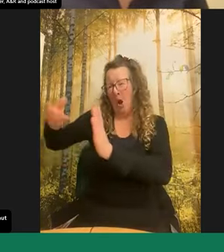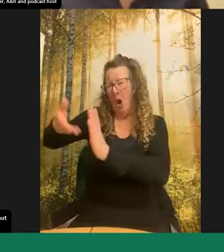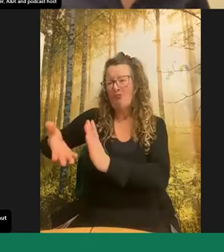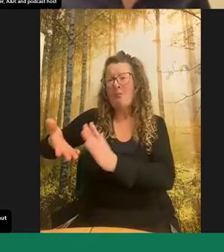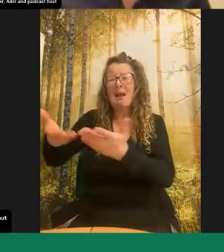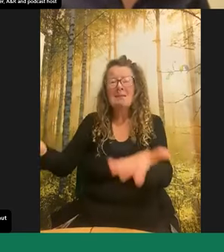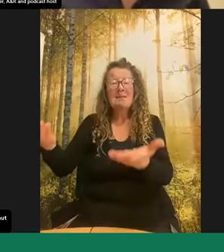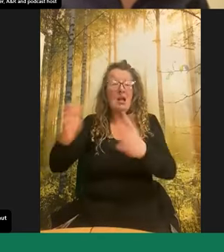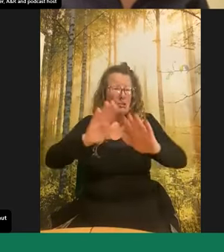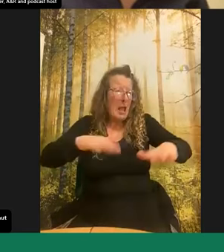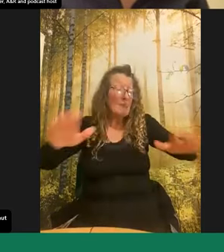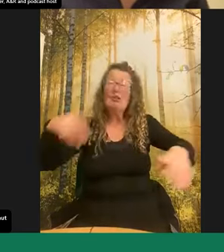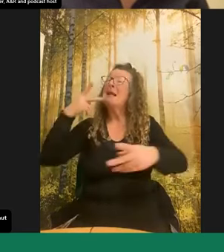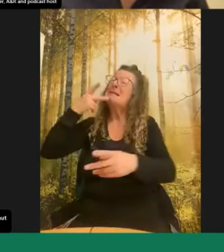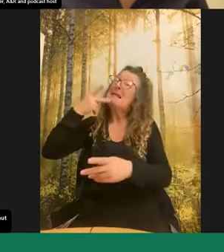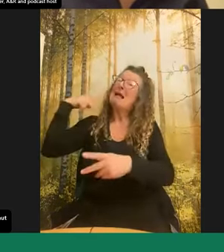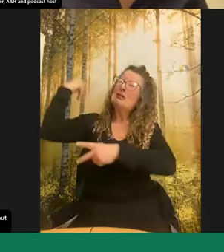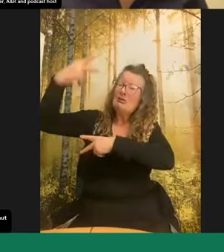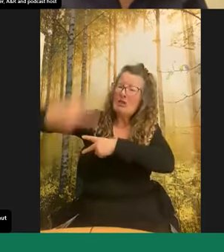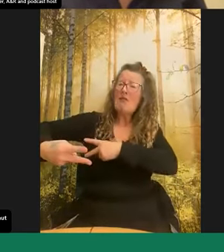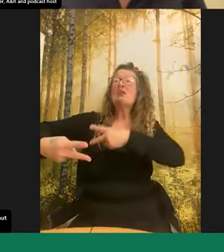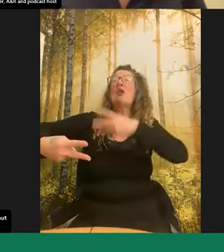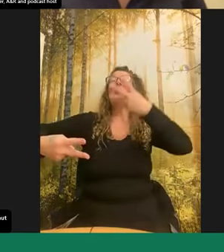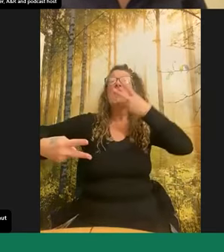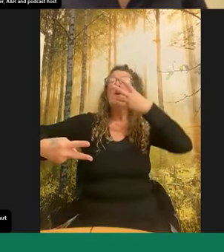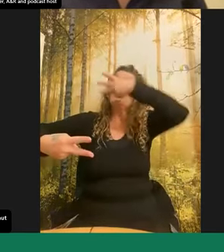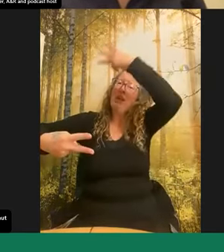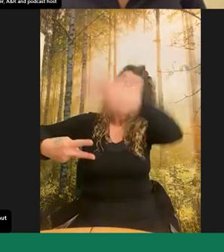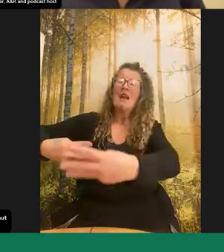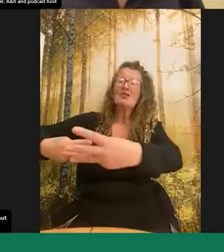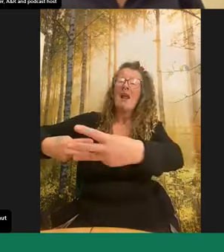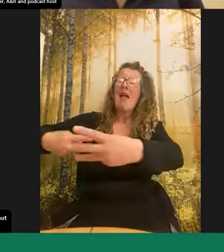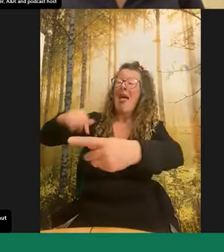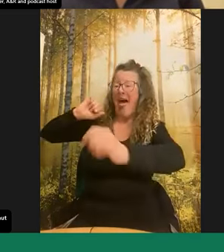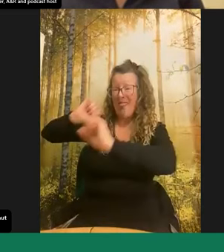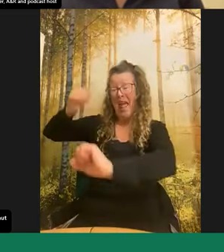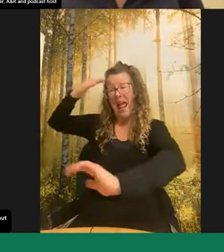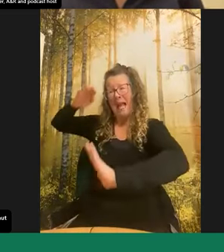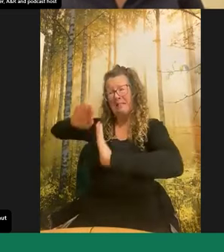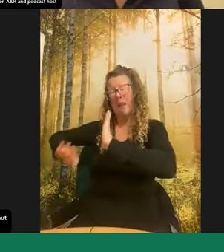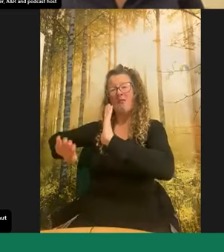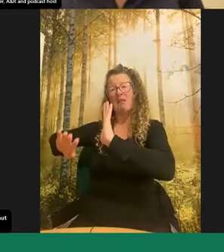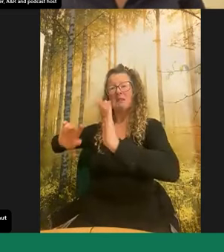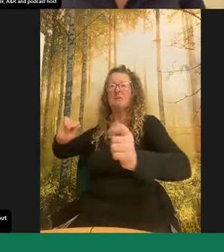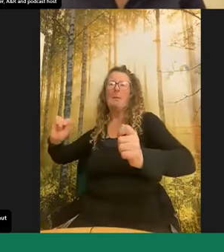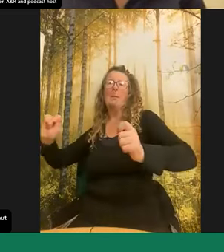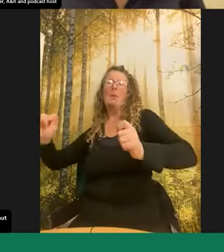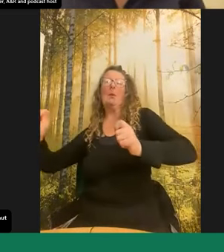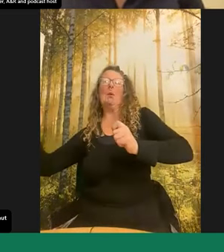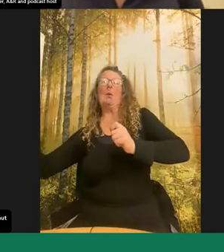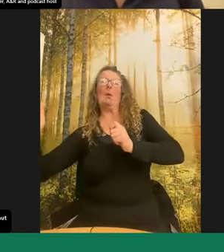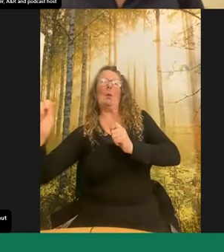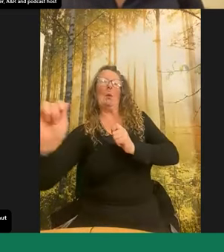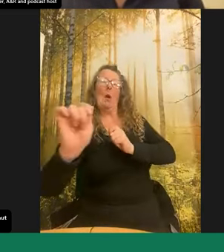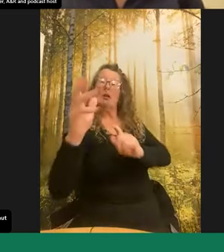children, the second generation, second and third generations, and their experiences are pivotal to where we are now.